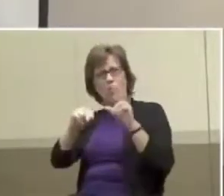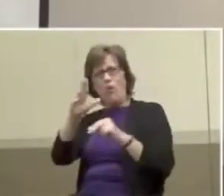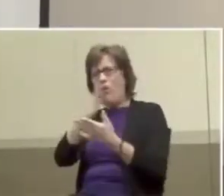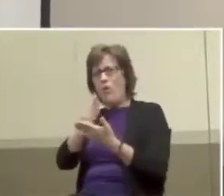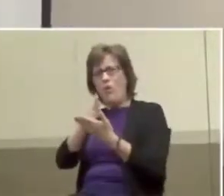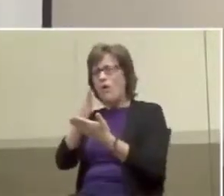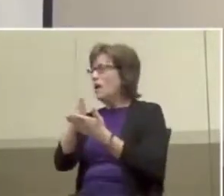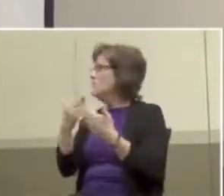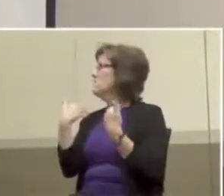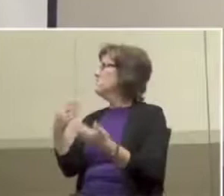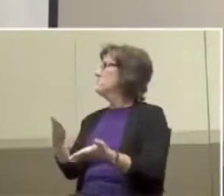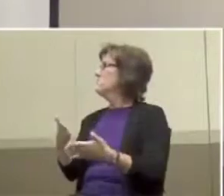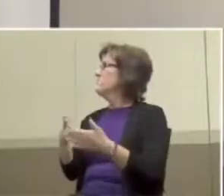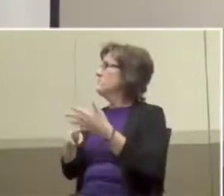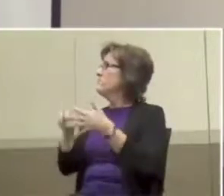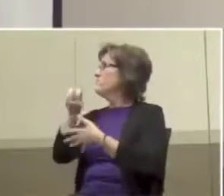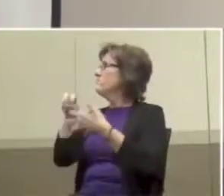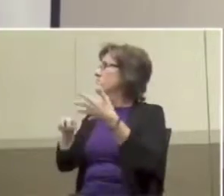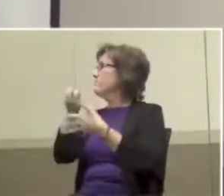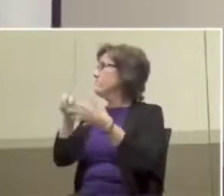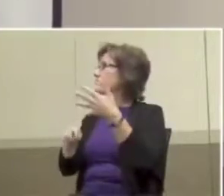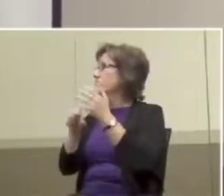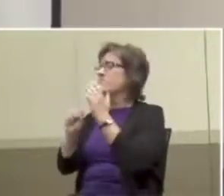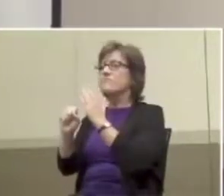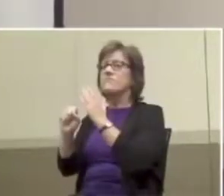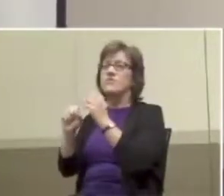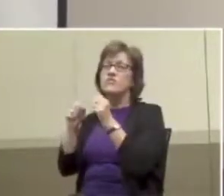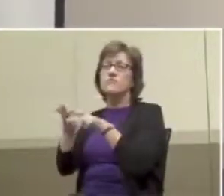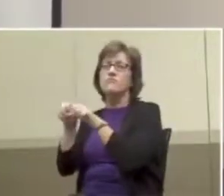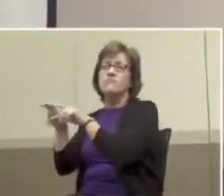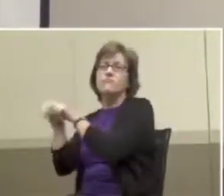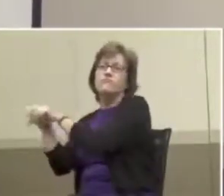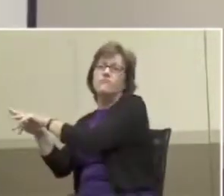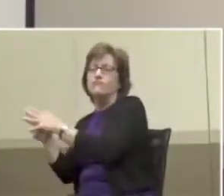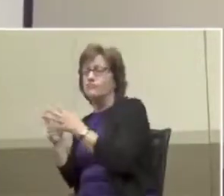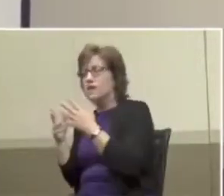and over and over again, it becomes more about control.